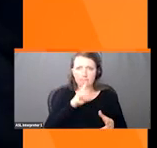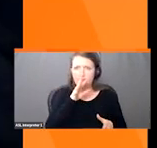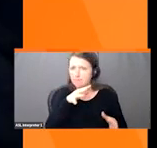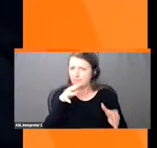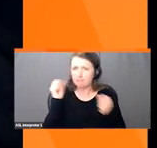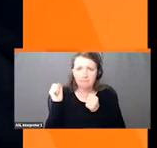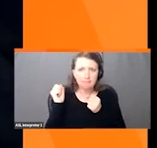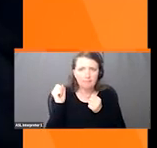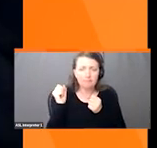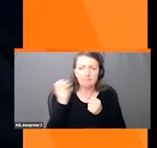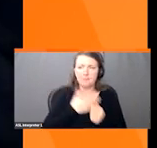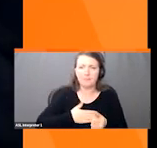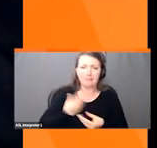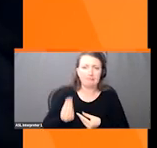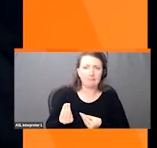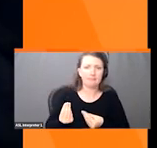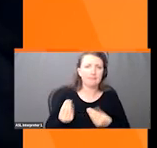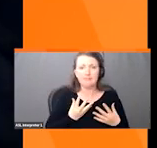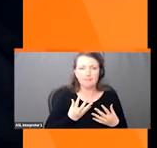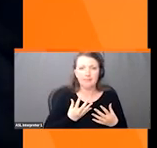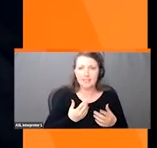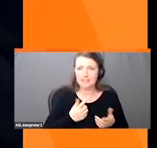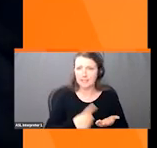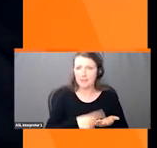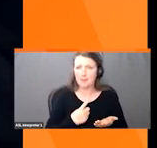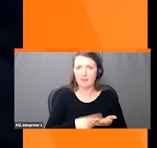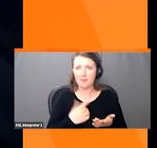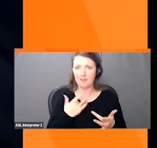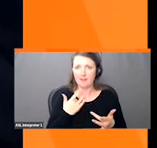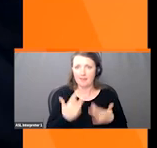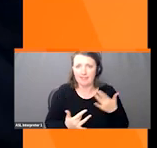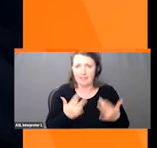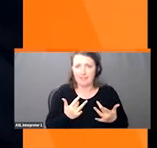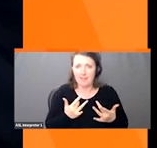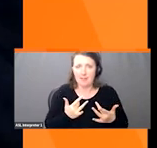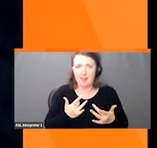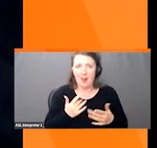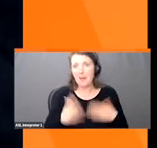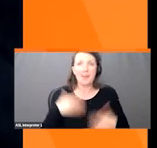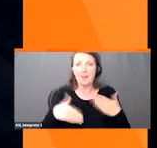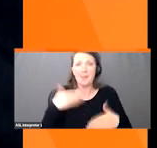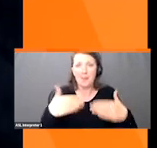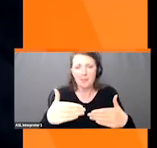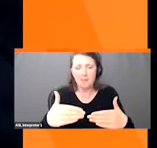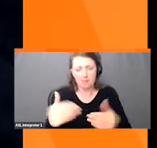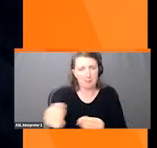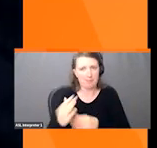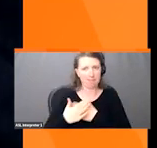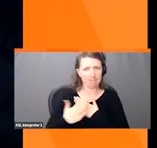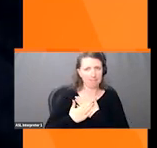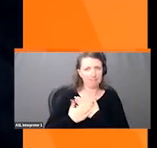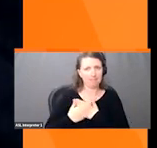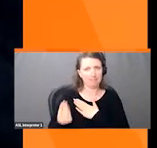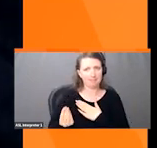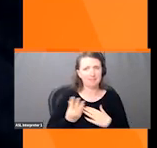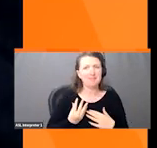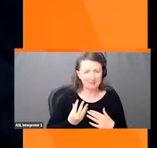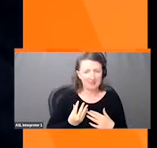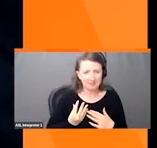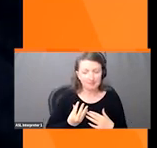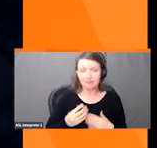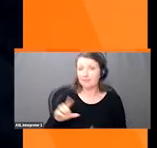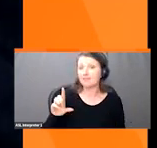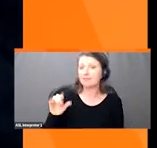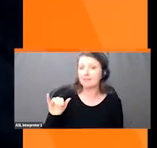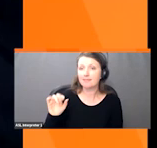know. I tend to talk a little bit faster when I'm excited, and I really like LinkedIn. So